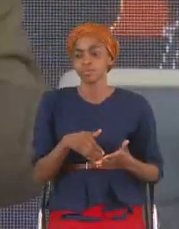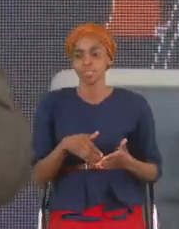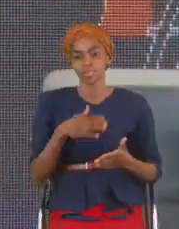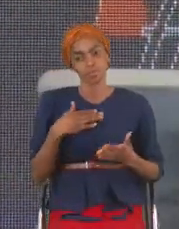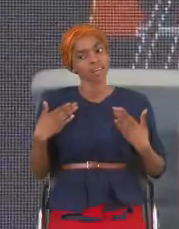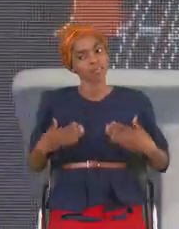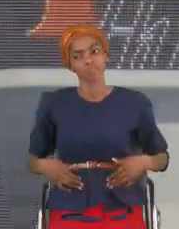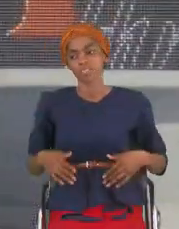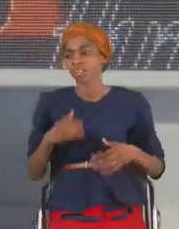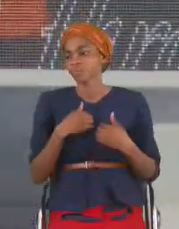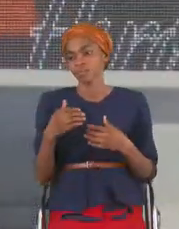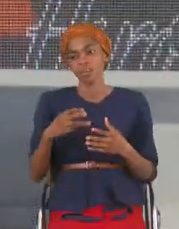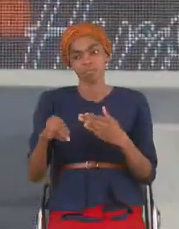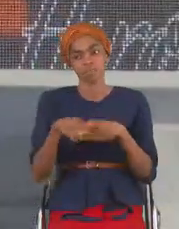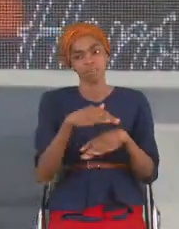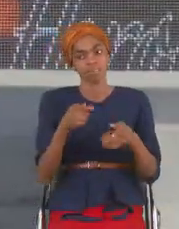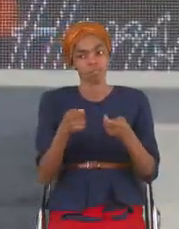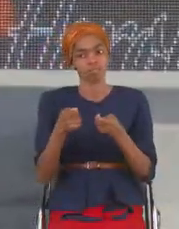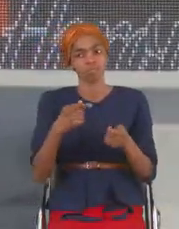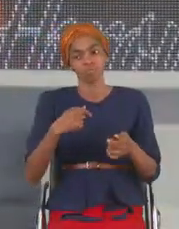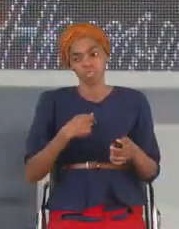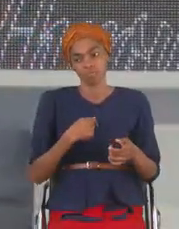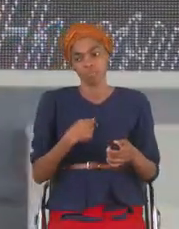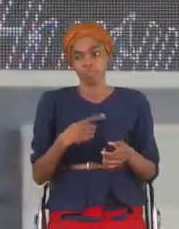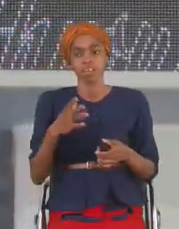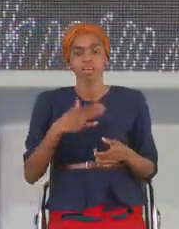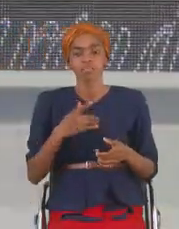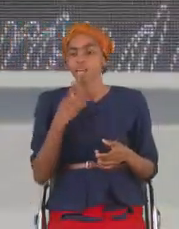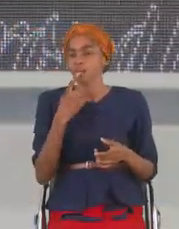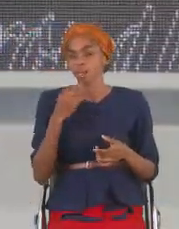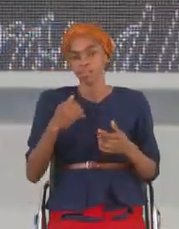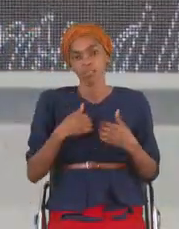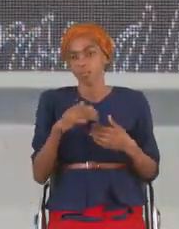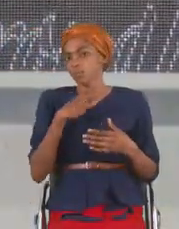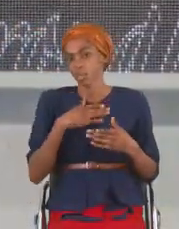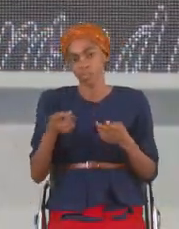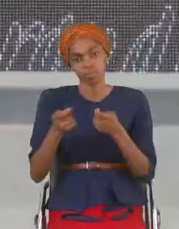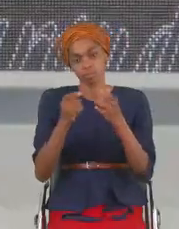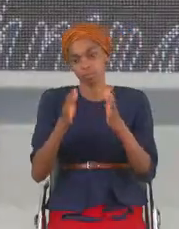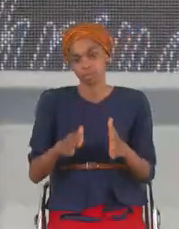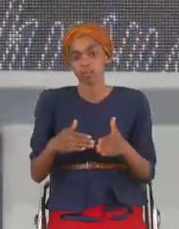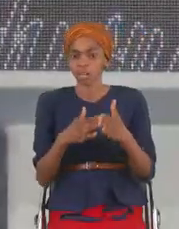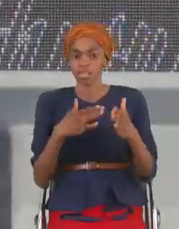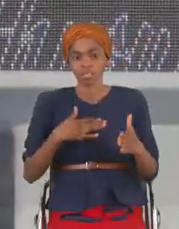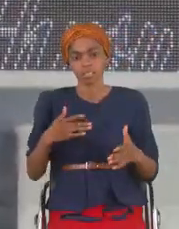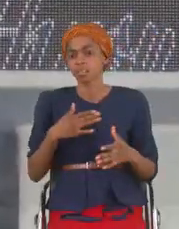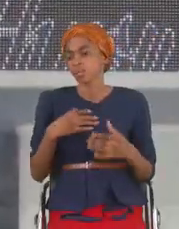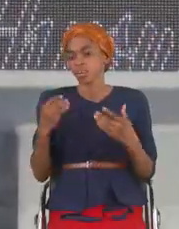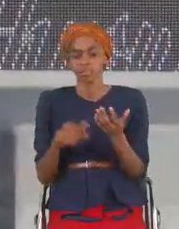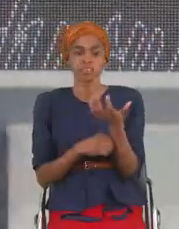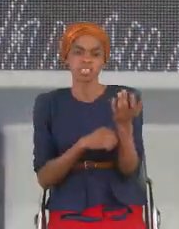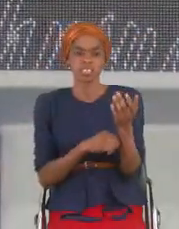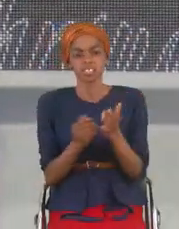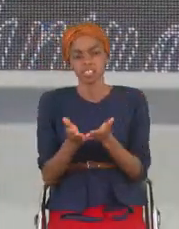my master. My mouth had been my master. My fleshly desires had been my master. And what can I